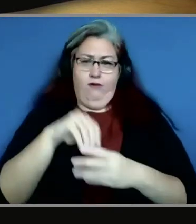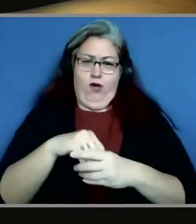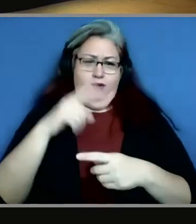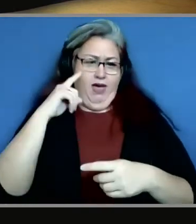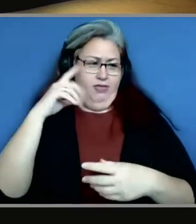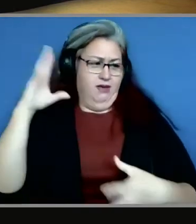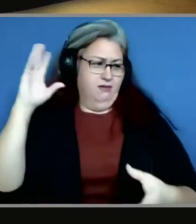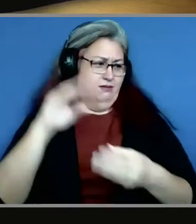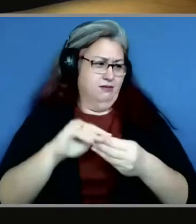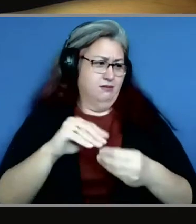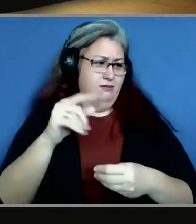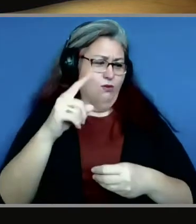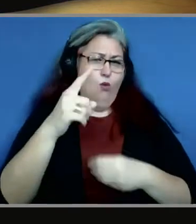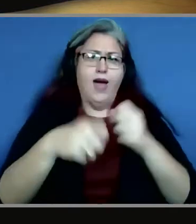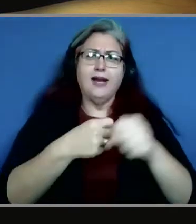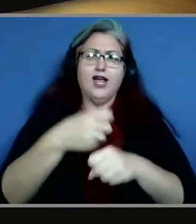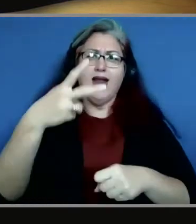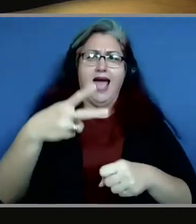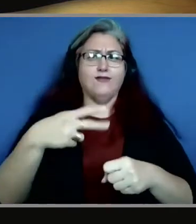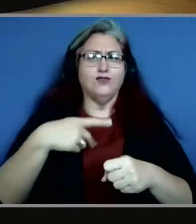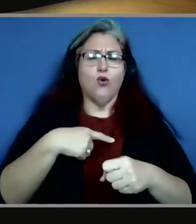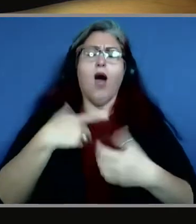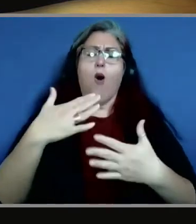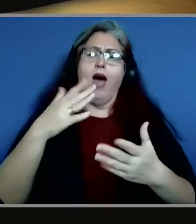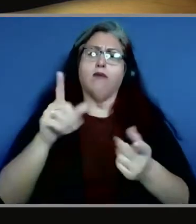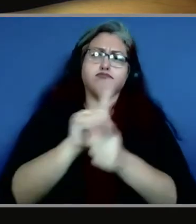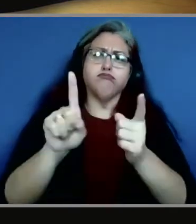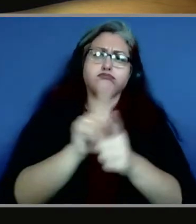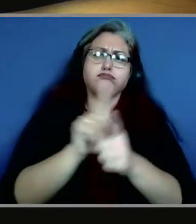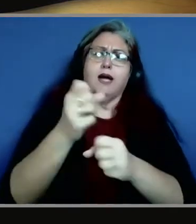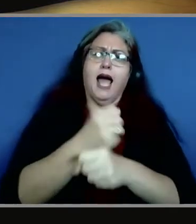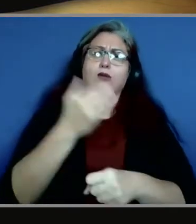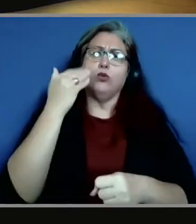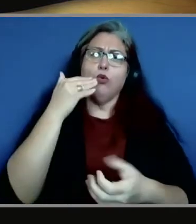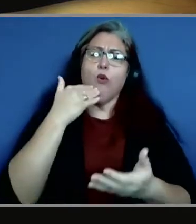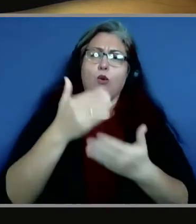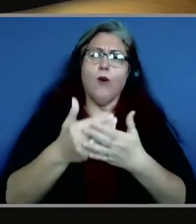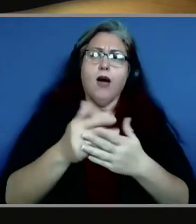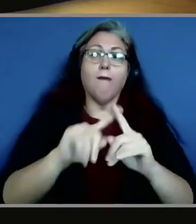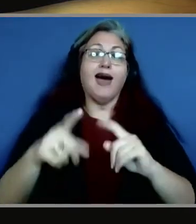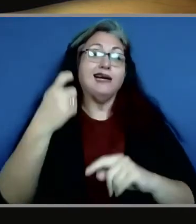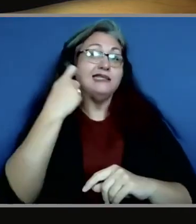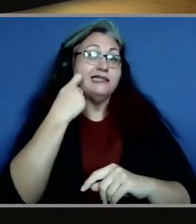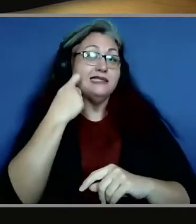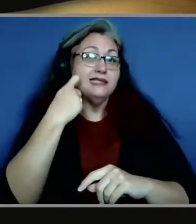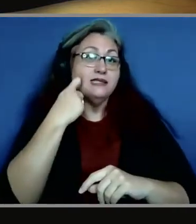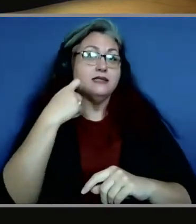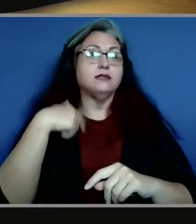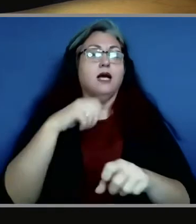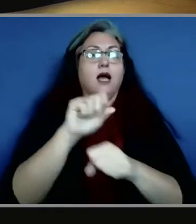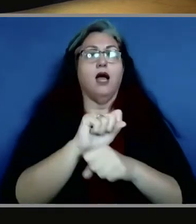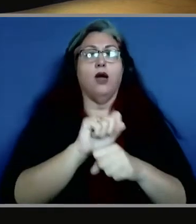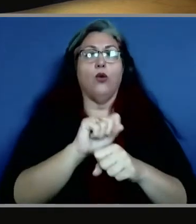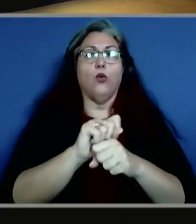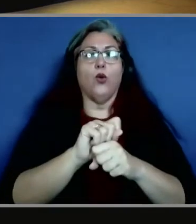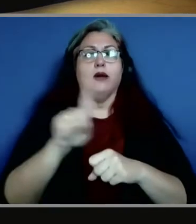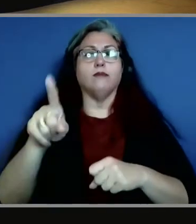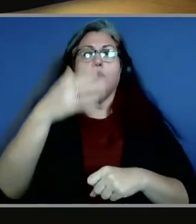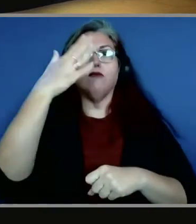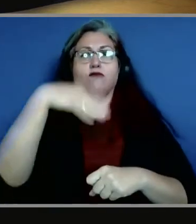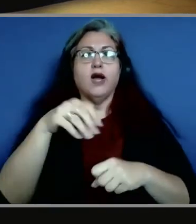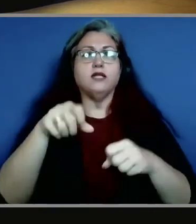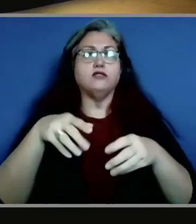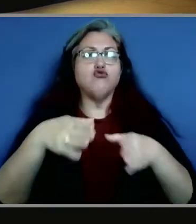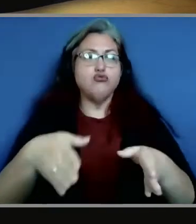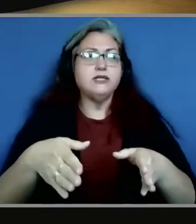was 18 months. So I got to know them personally. Recently, I've been working around on Front Street, talking